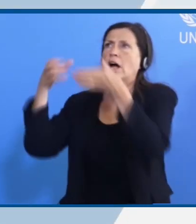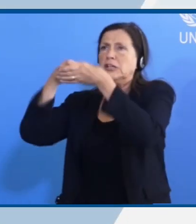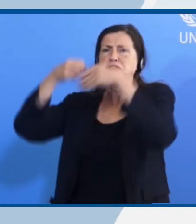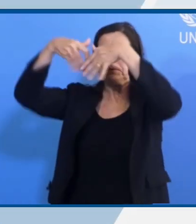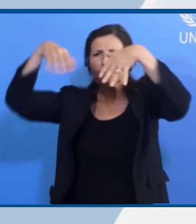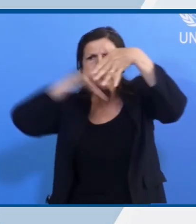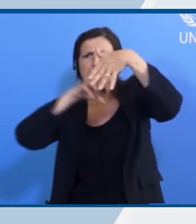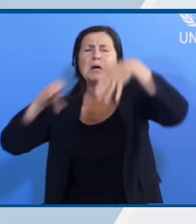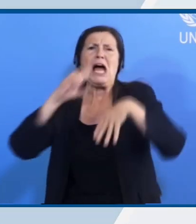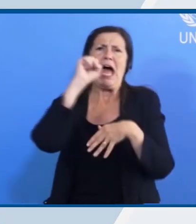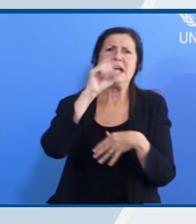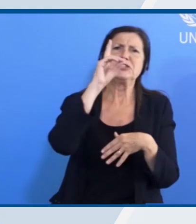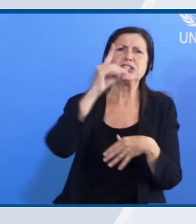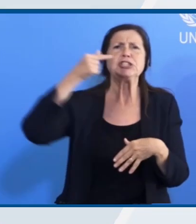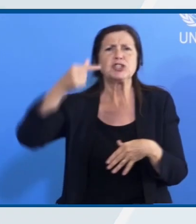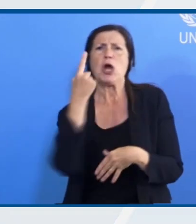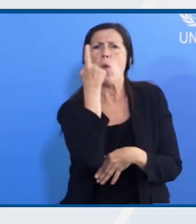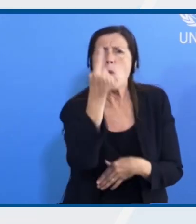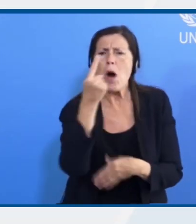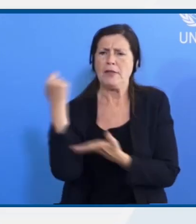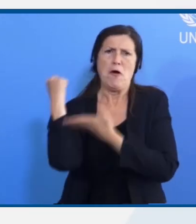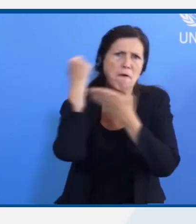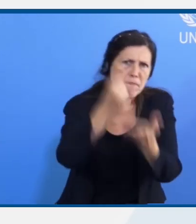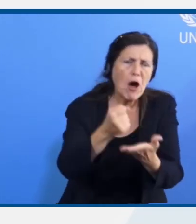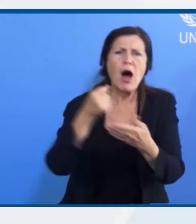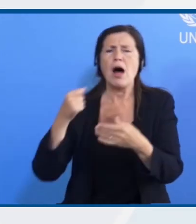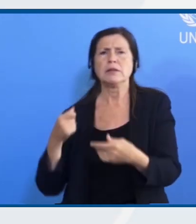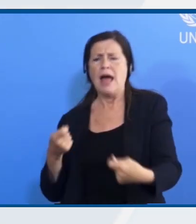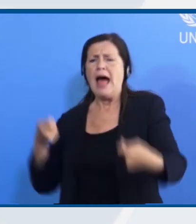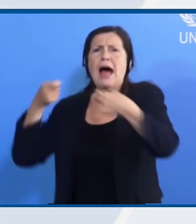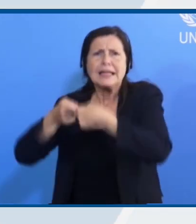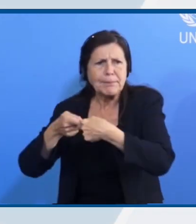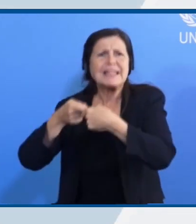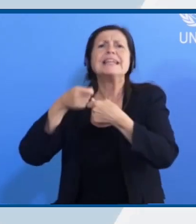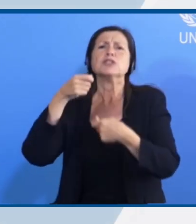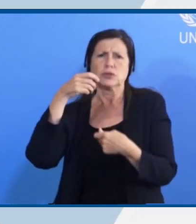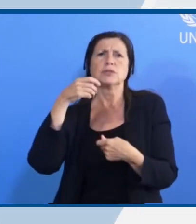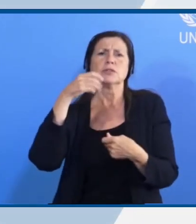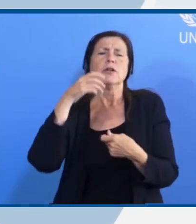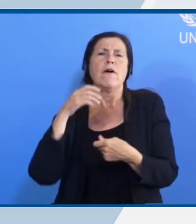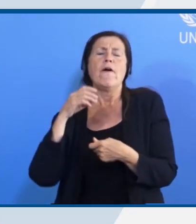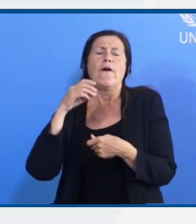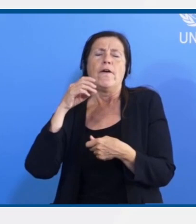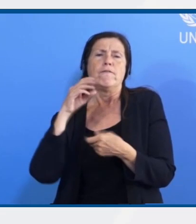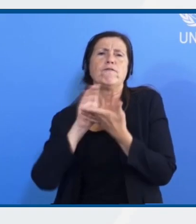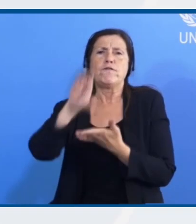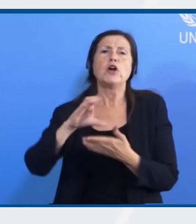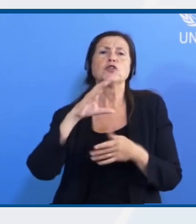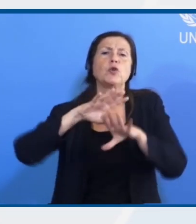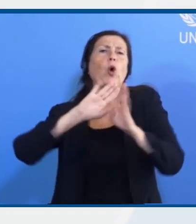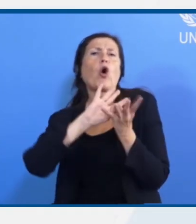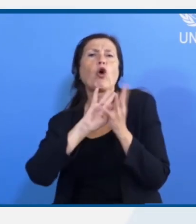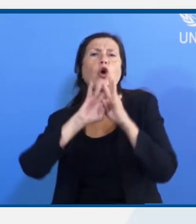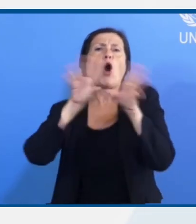SDG Indonesia 1 Fund, it has the ICCTF, the Adaptation Fund. It's notoriously difficult to access those